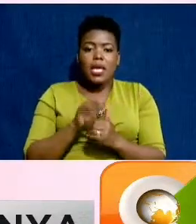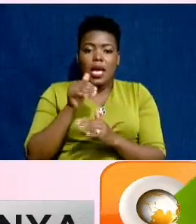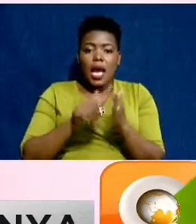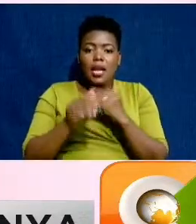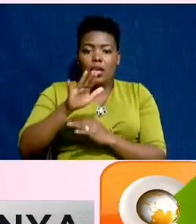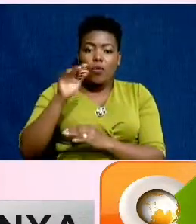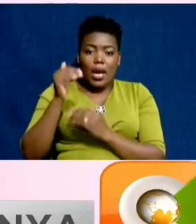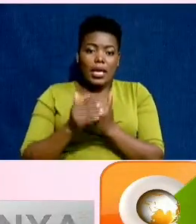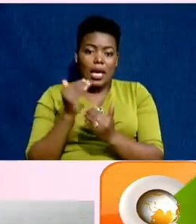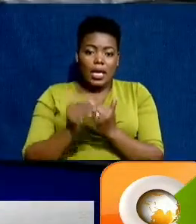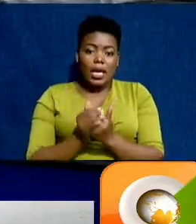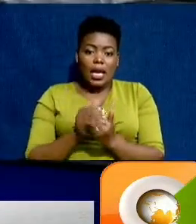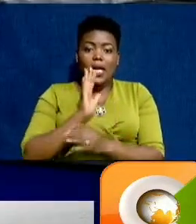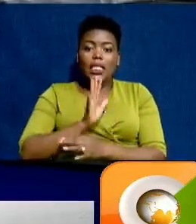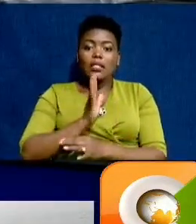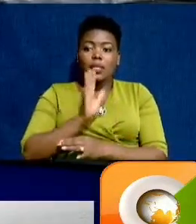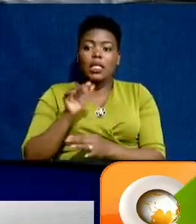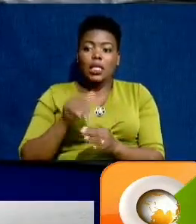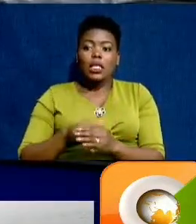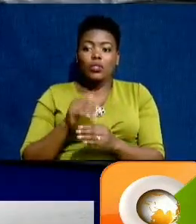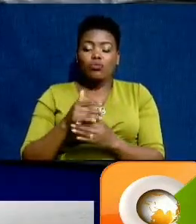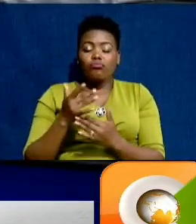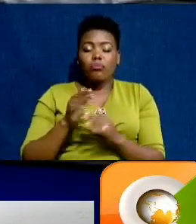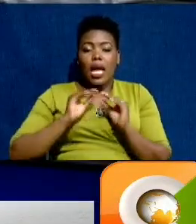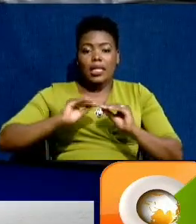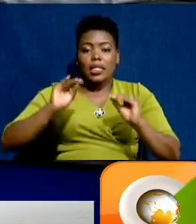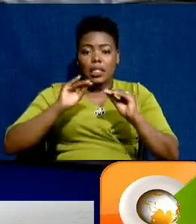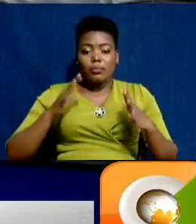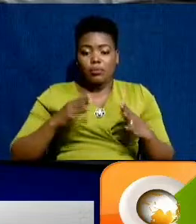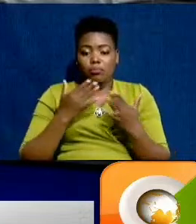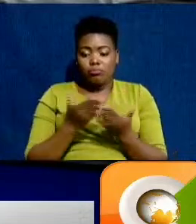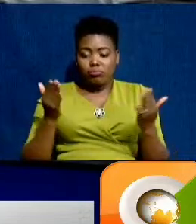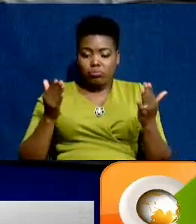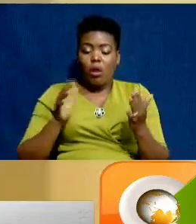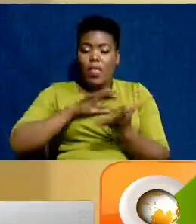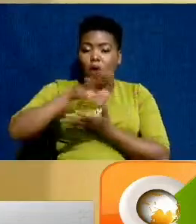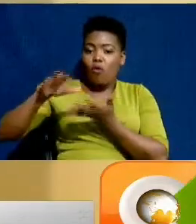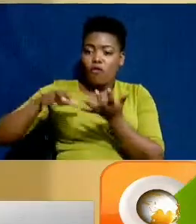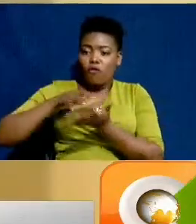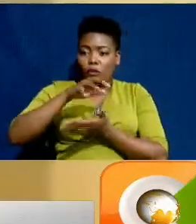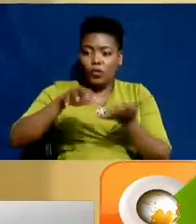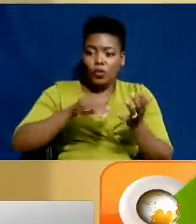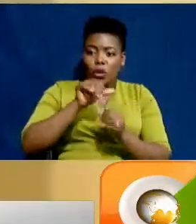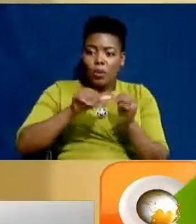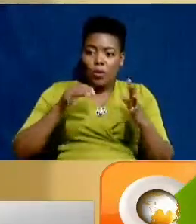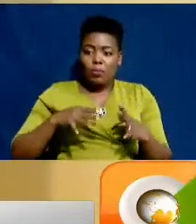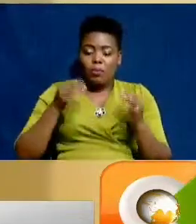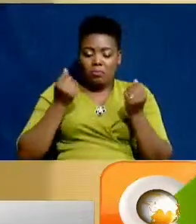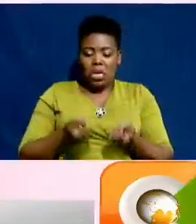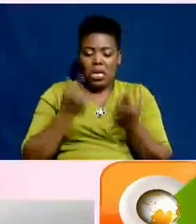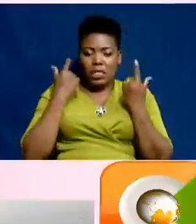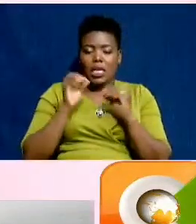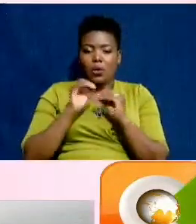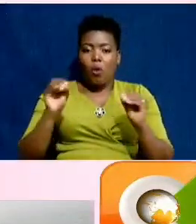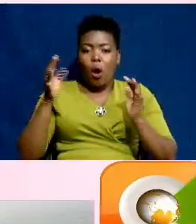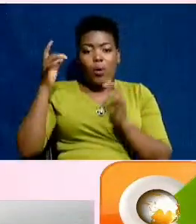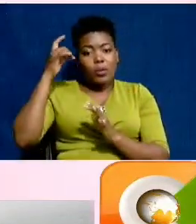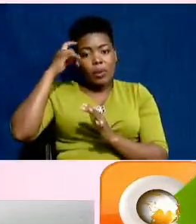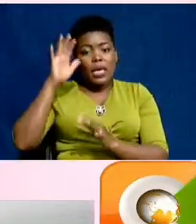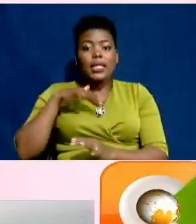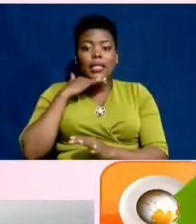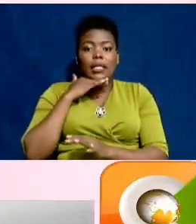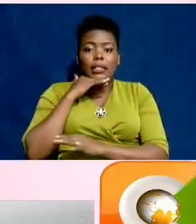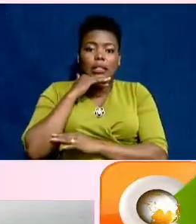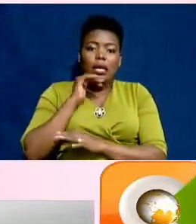care. Speak into sensitivities around the confusion about people not understanding how a